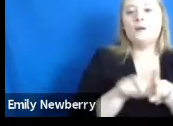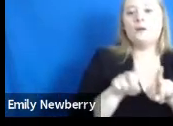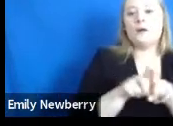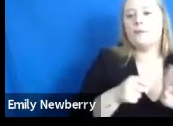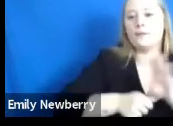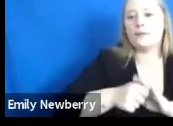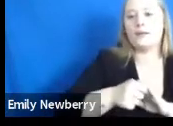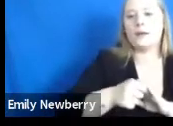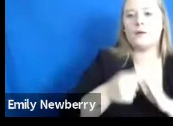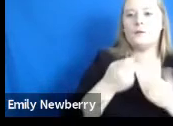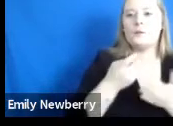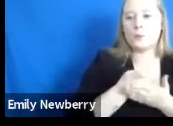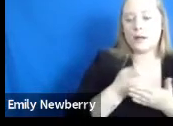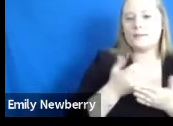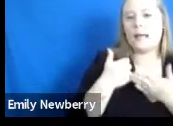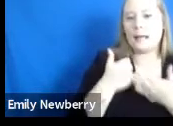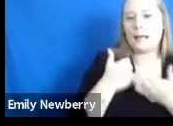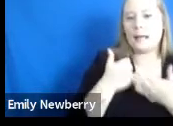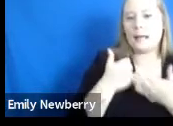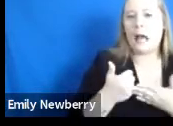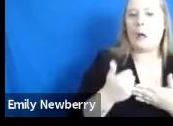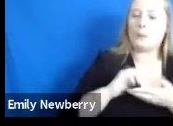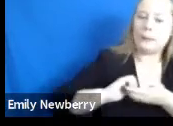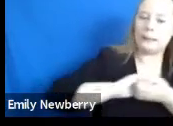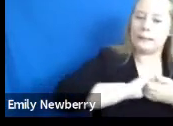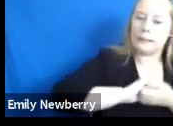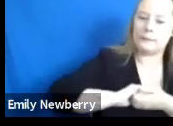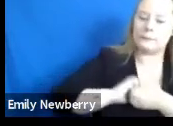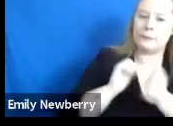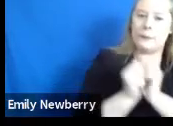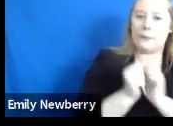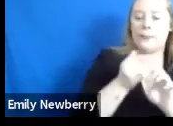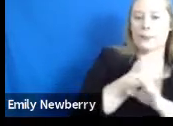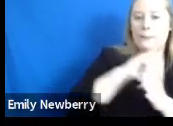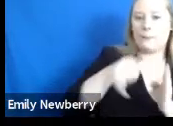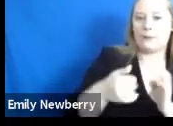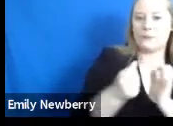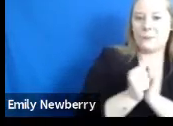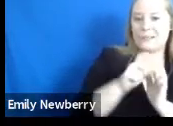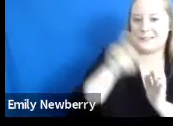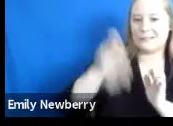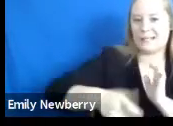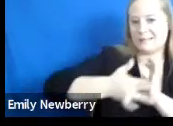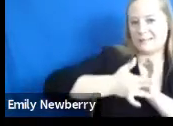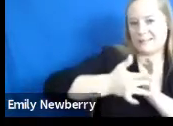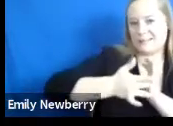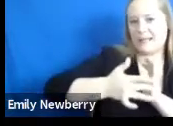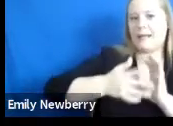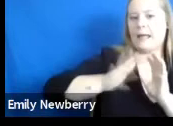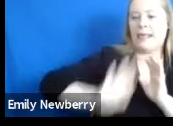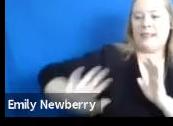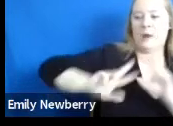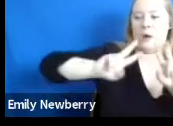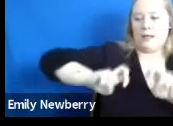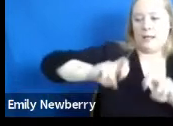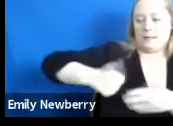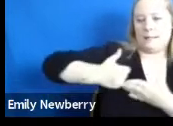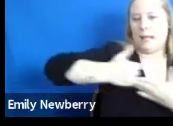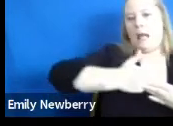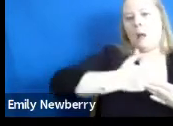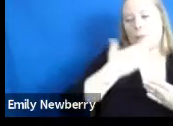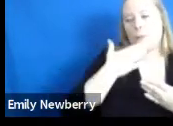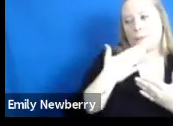We collaborated on some of the projects with Texas Tech University and analysis with Indian Institute of Technology,